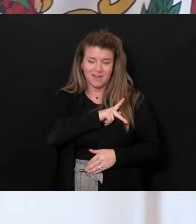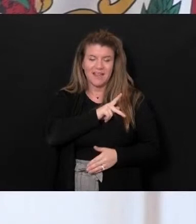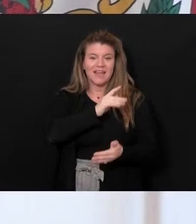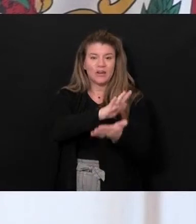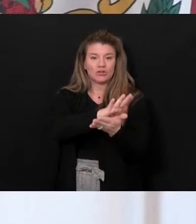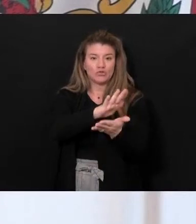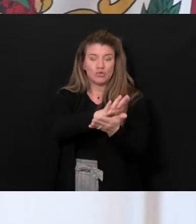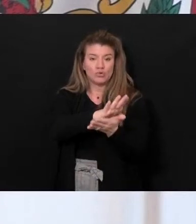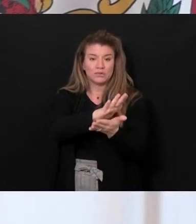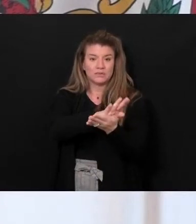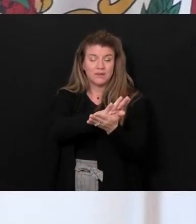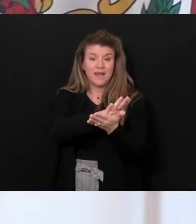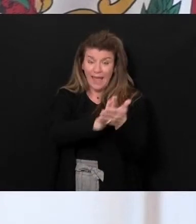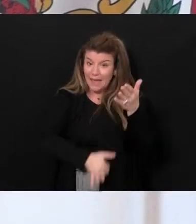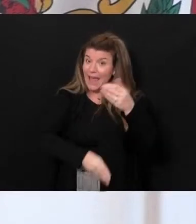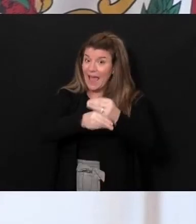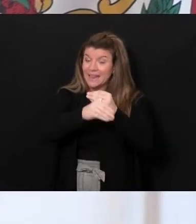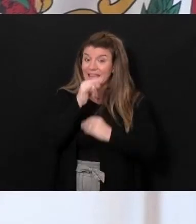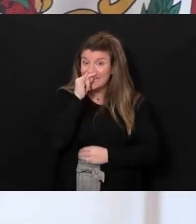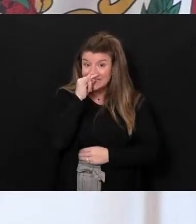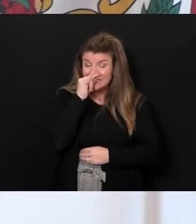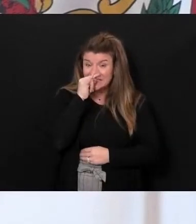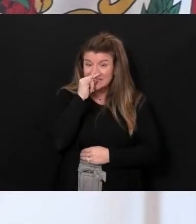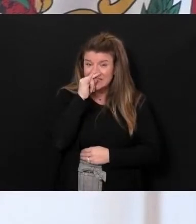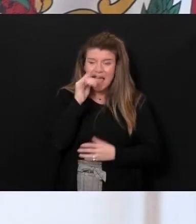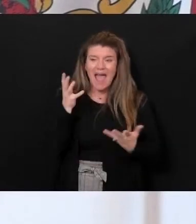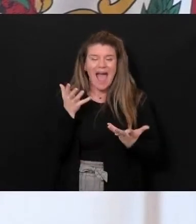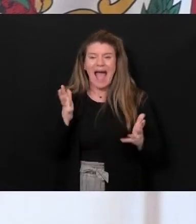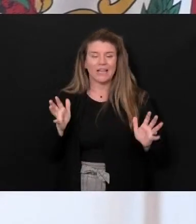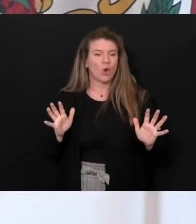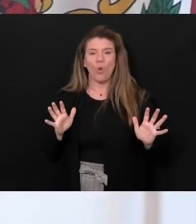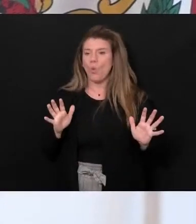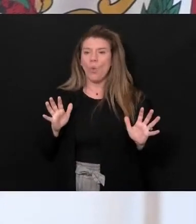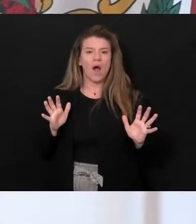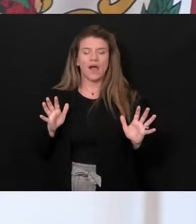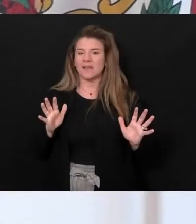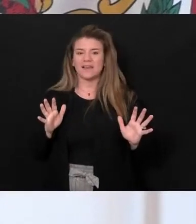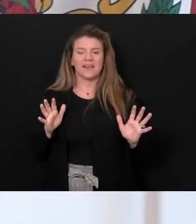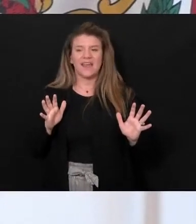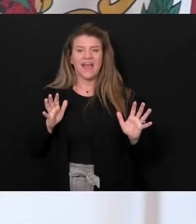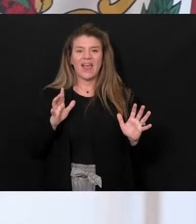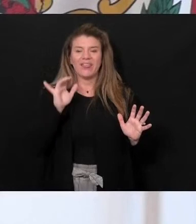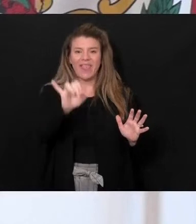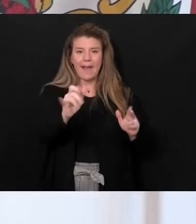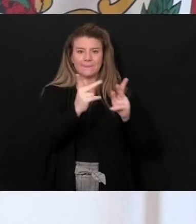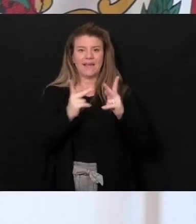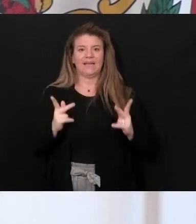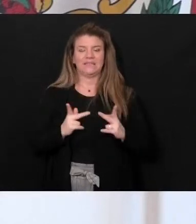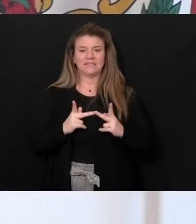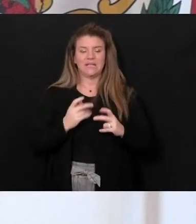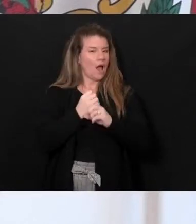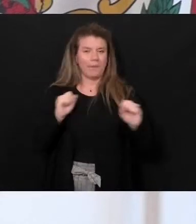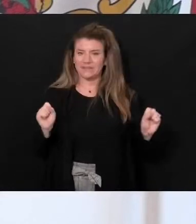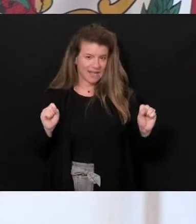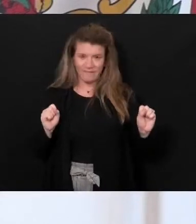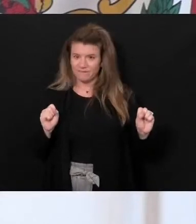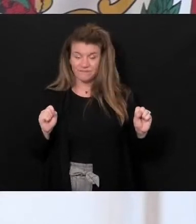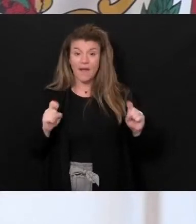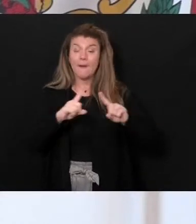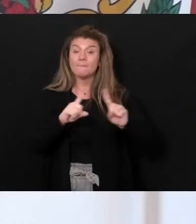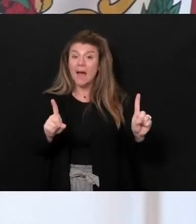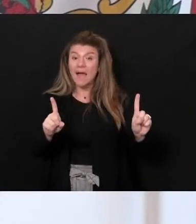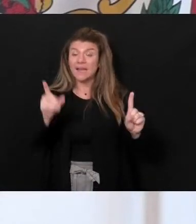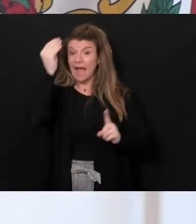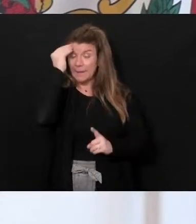and especially our kids. I don't want it to be 1 ounce unsafe. But I am telling